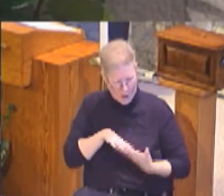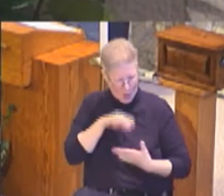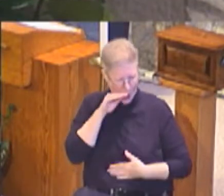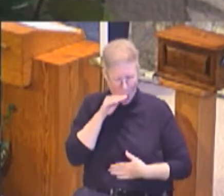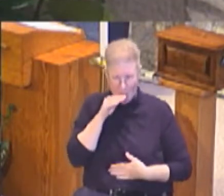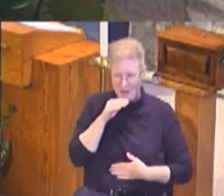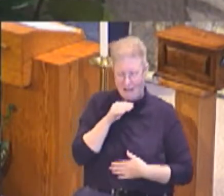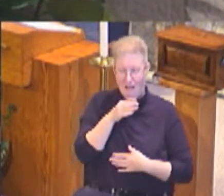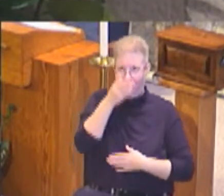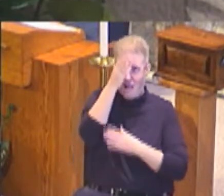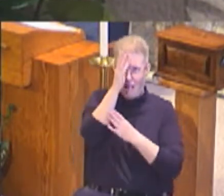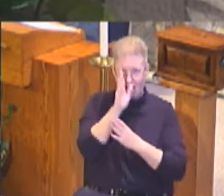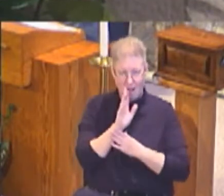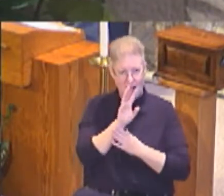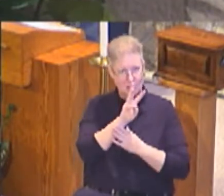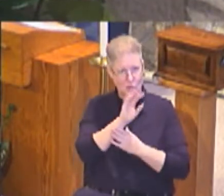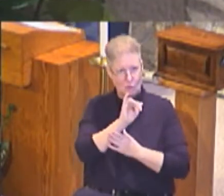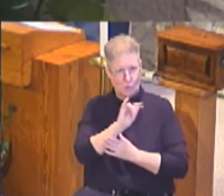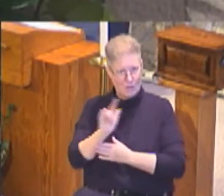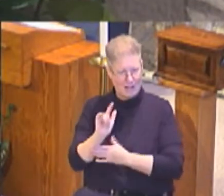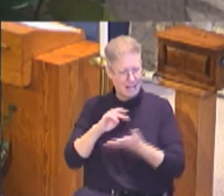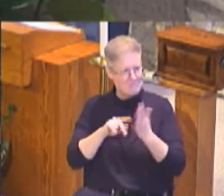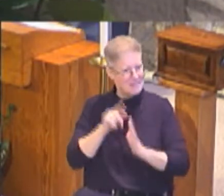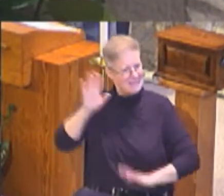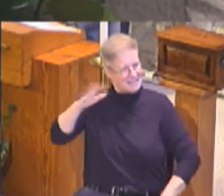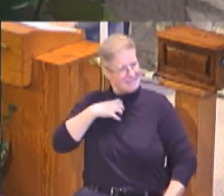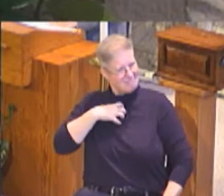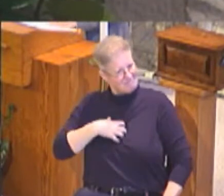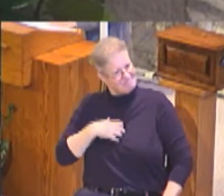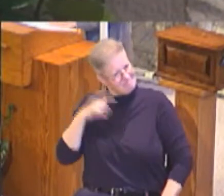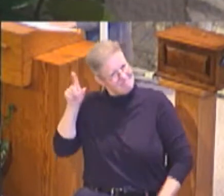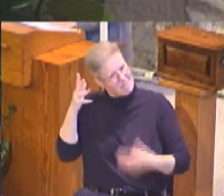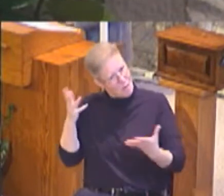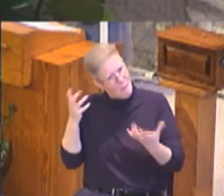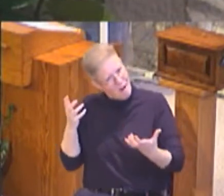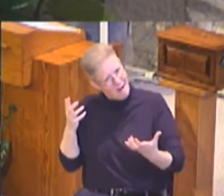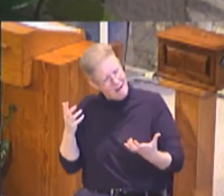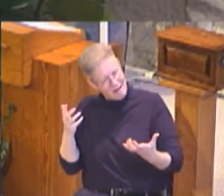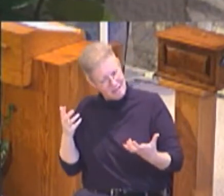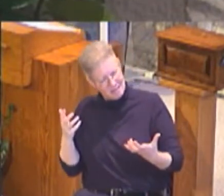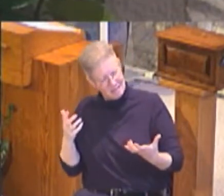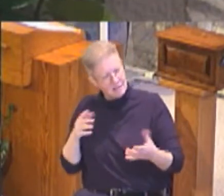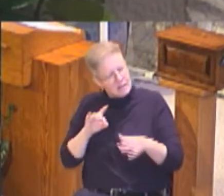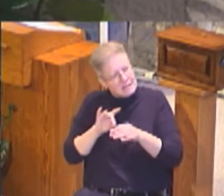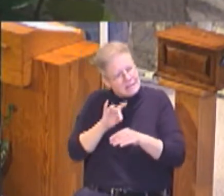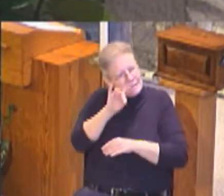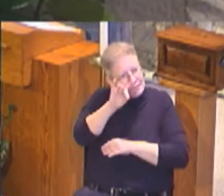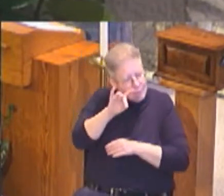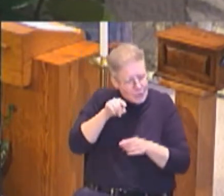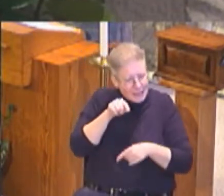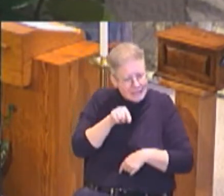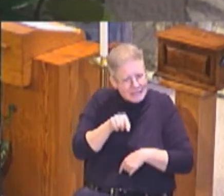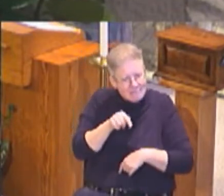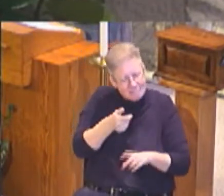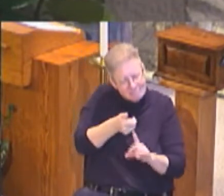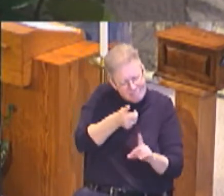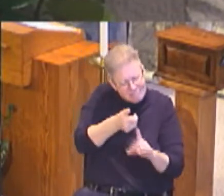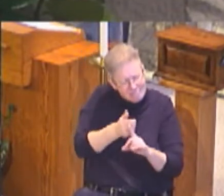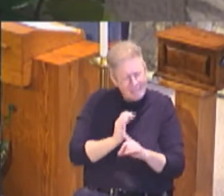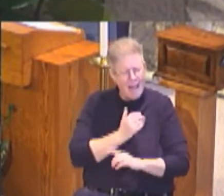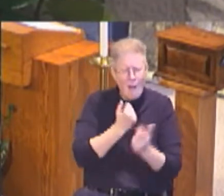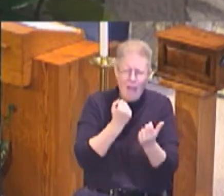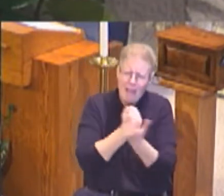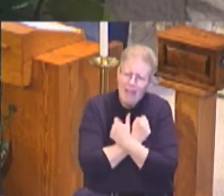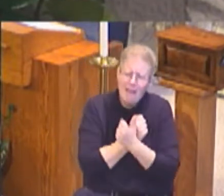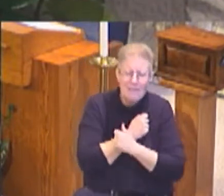God's desire, God's wish, God's want. Spirit is our loving creator, our